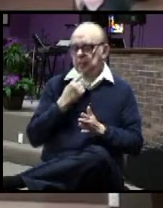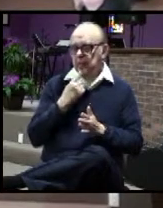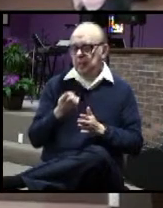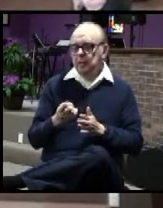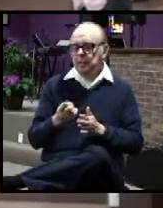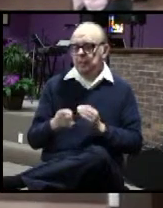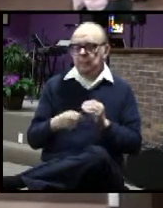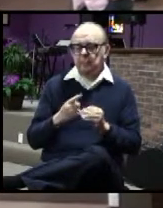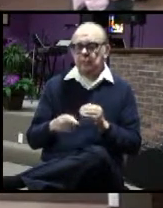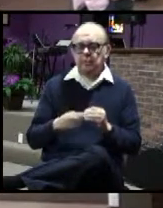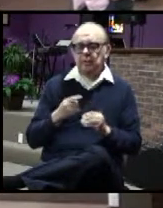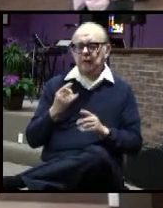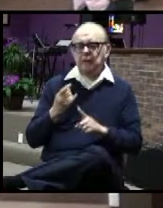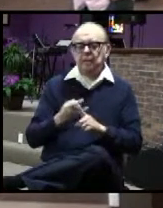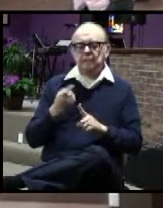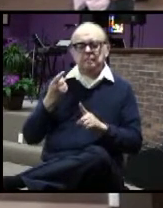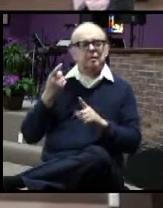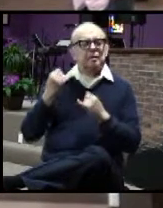last 3 to 6 months.